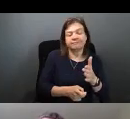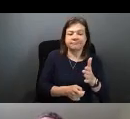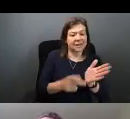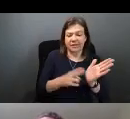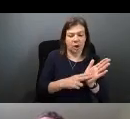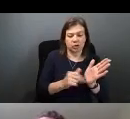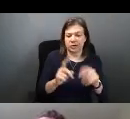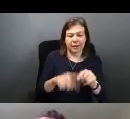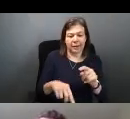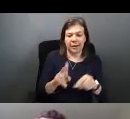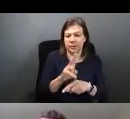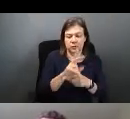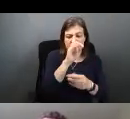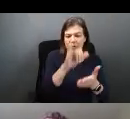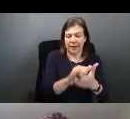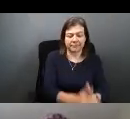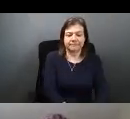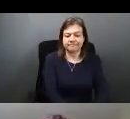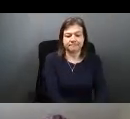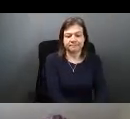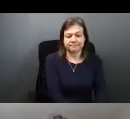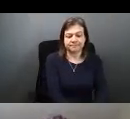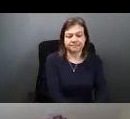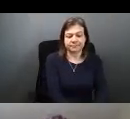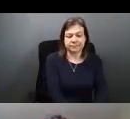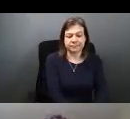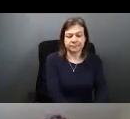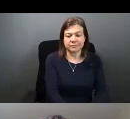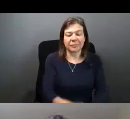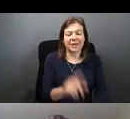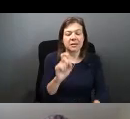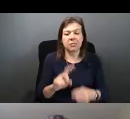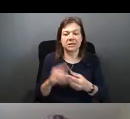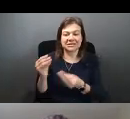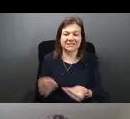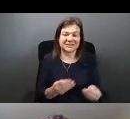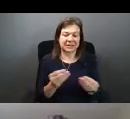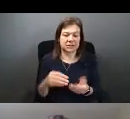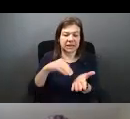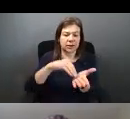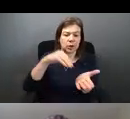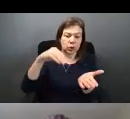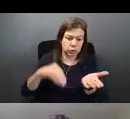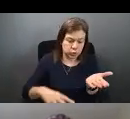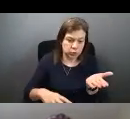fee cannot be used for those. It needs to help facilitate the students